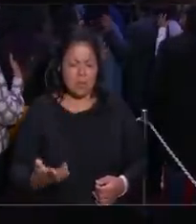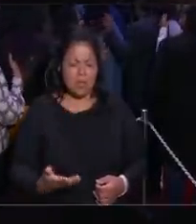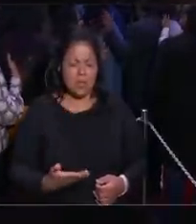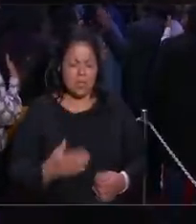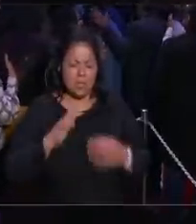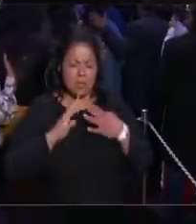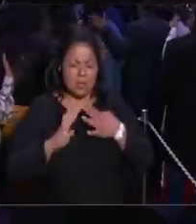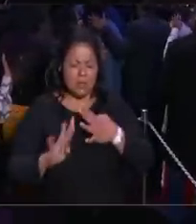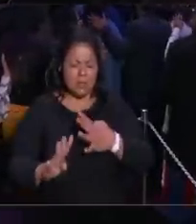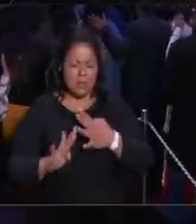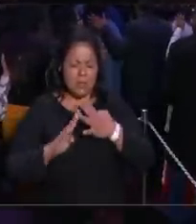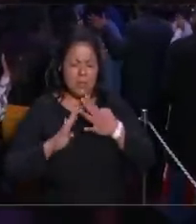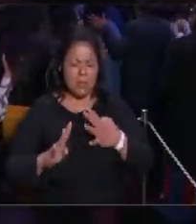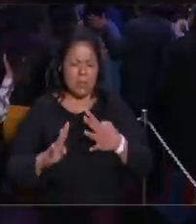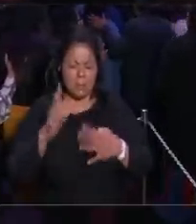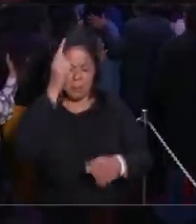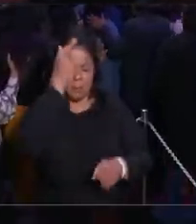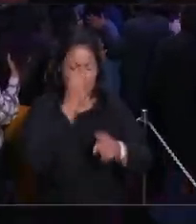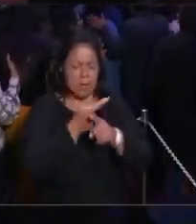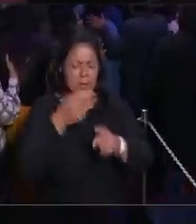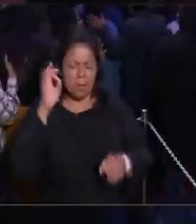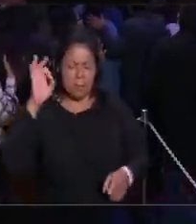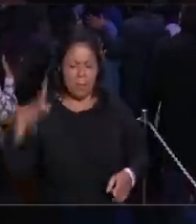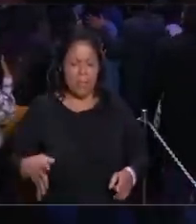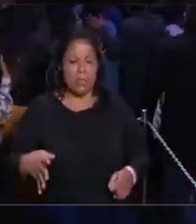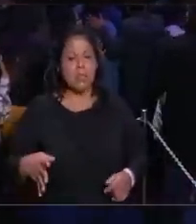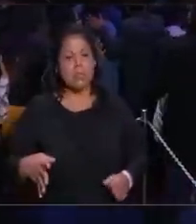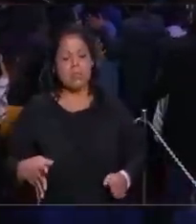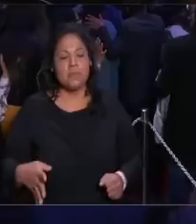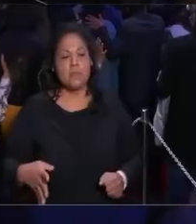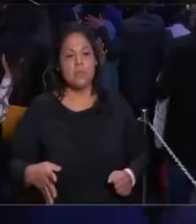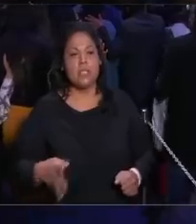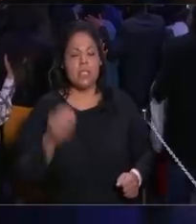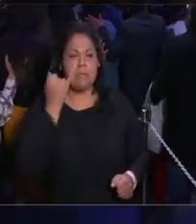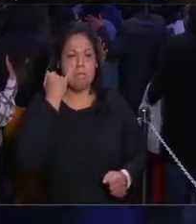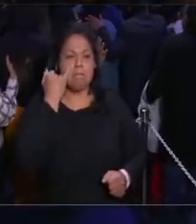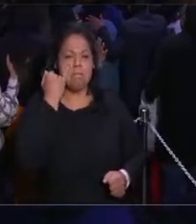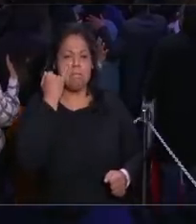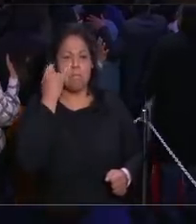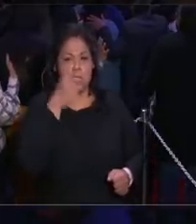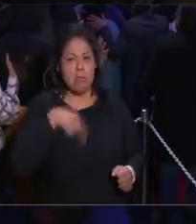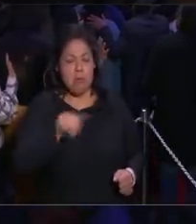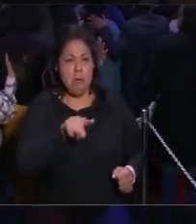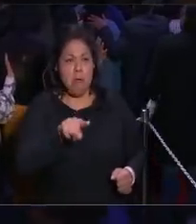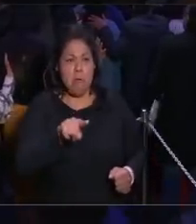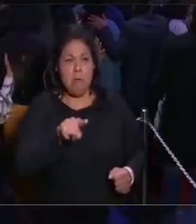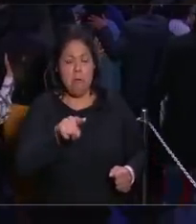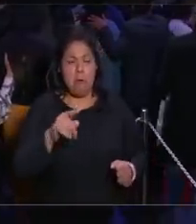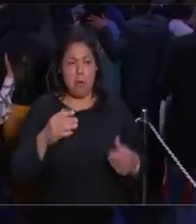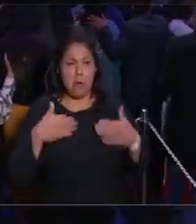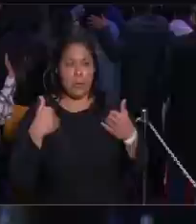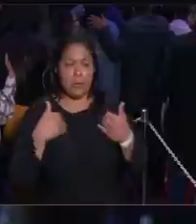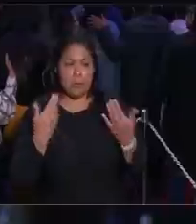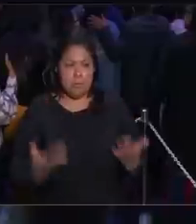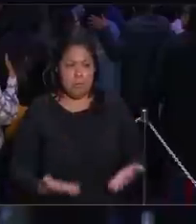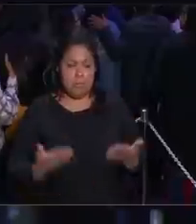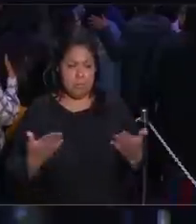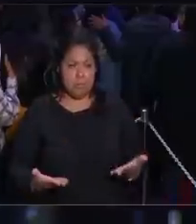Hey, Amashan. Hermano pastor. Pastor. Si tus jóvenes están aquí. If your young people are